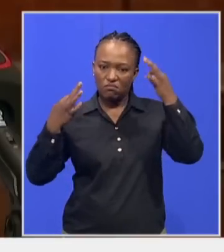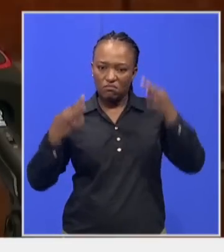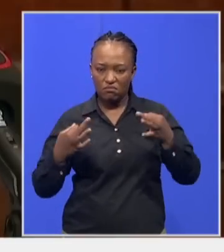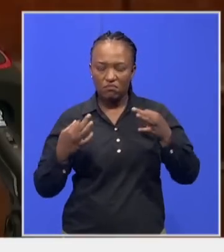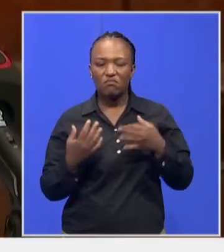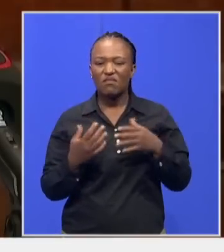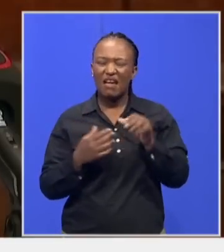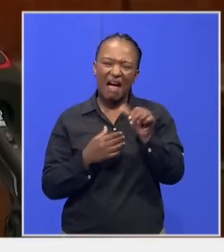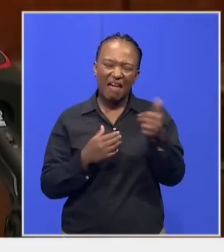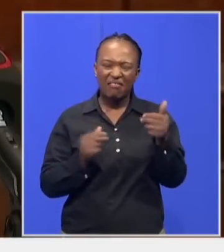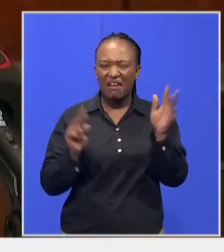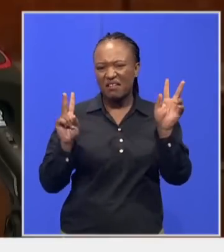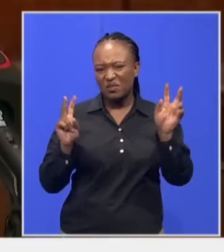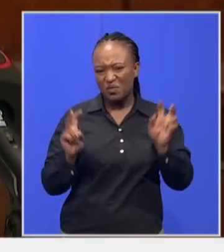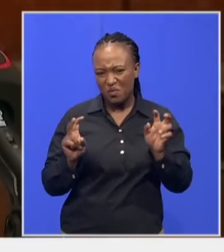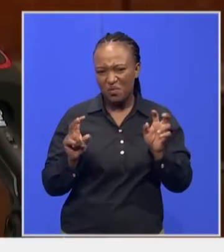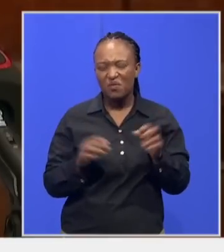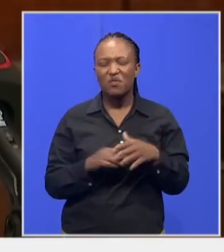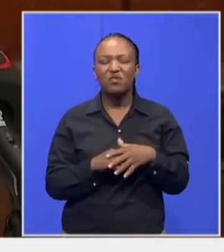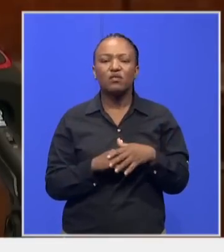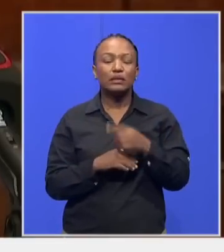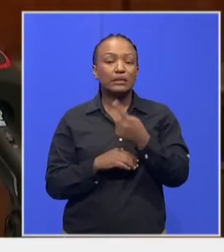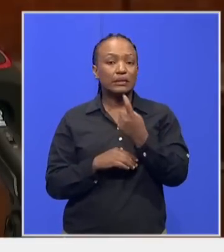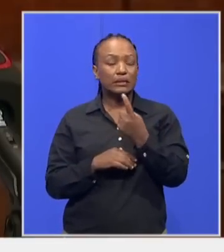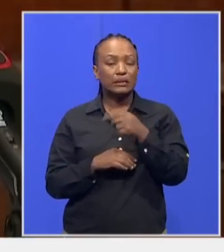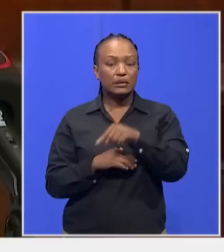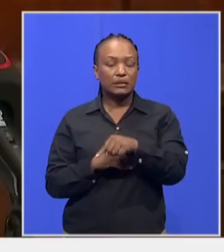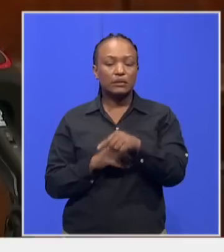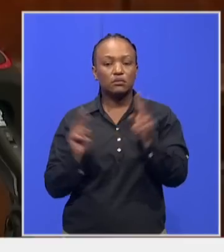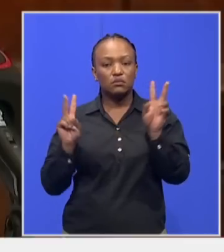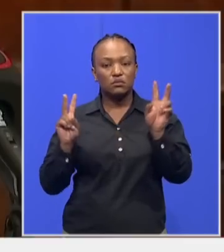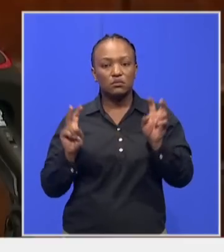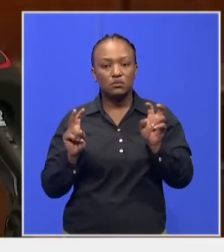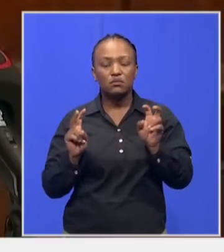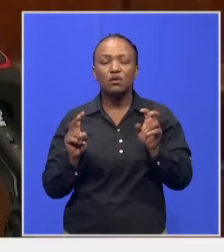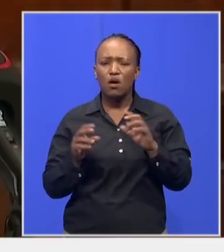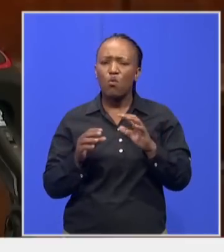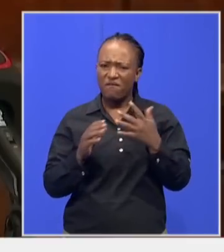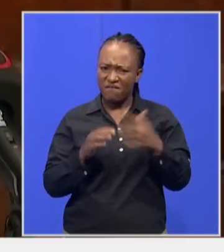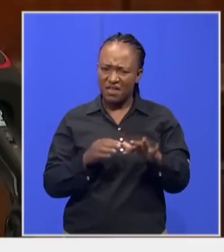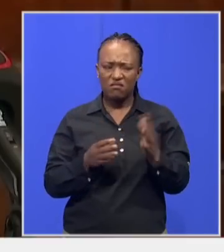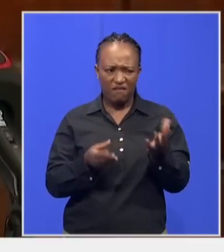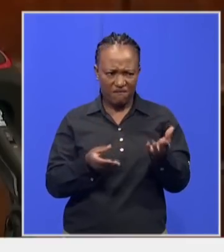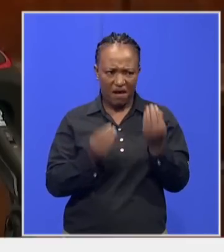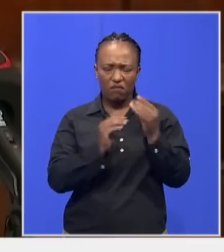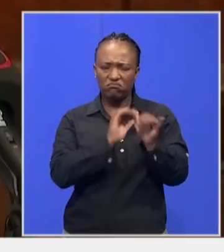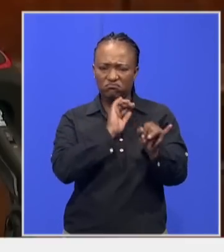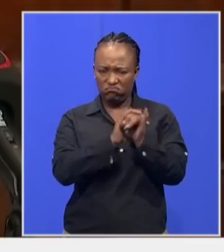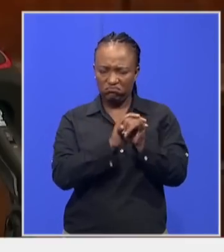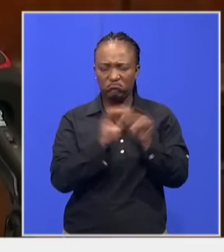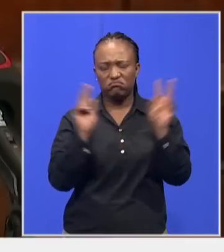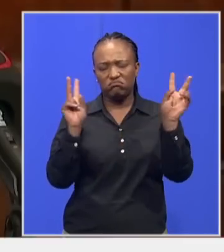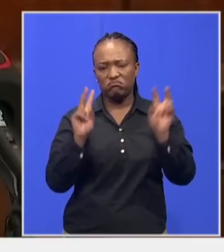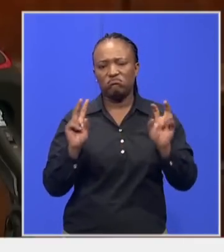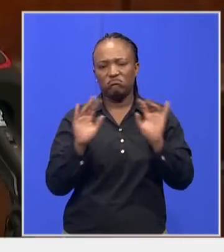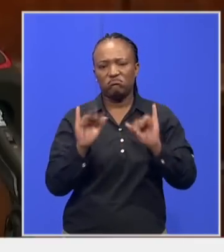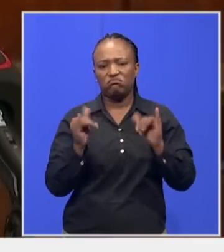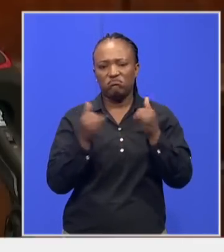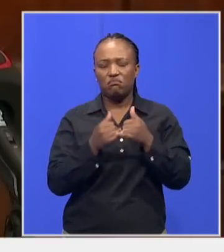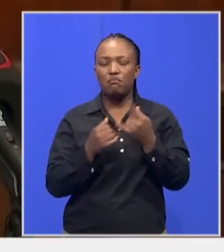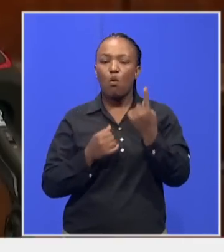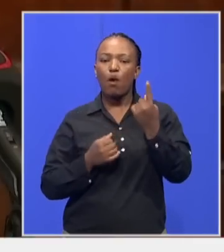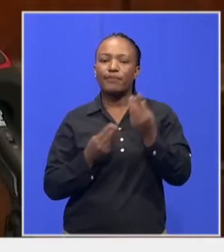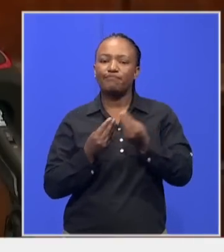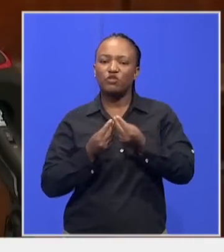issues. This is one of those that is found almost across Eskom. So one of the solutions that you can make, of